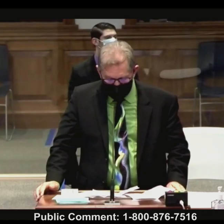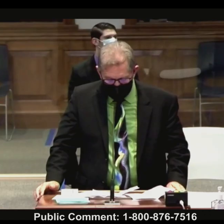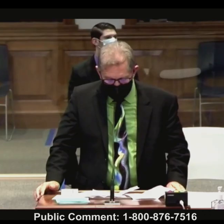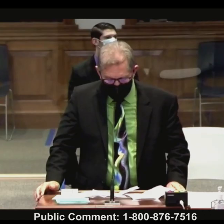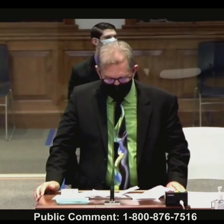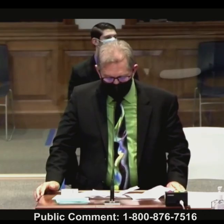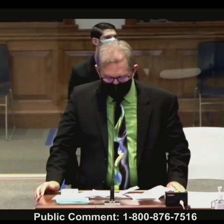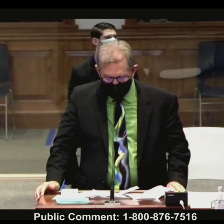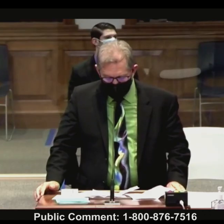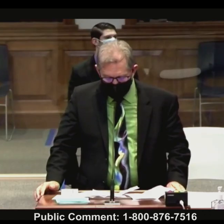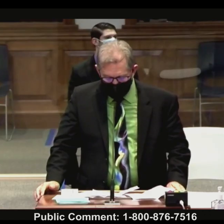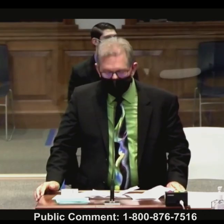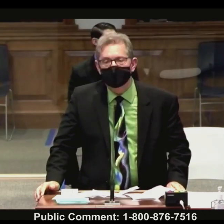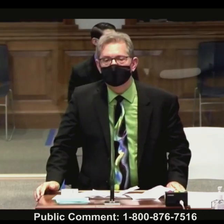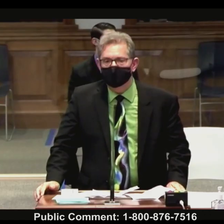been